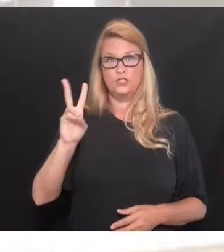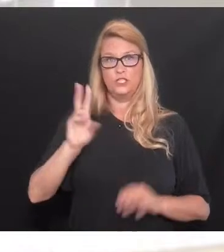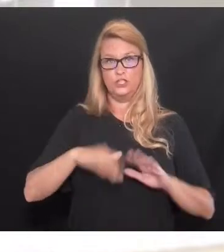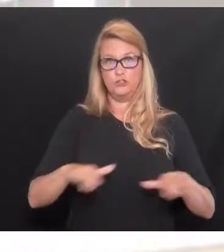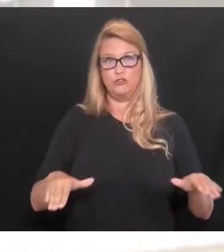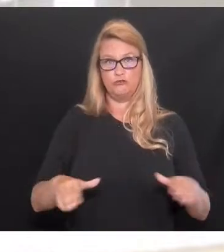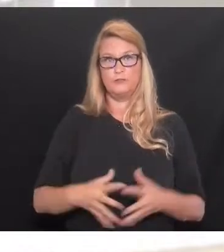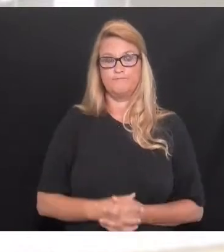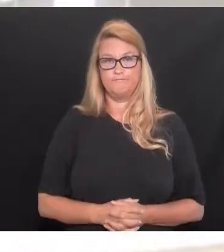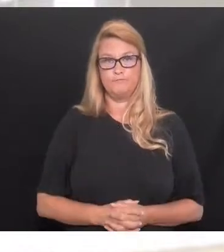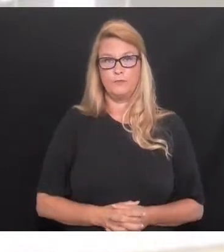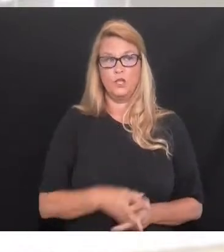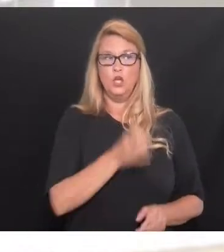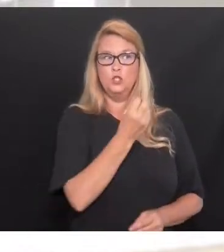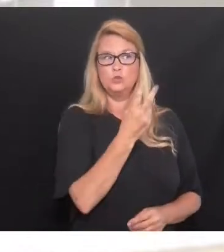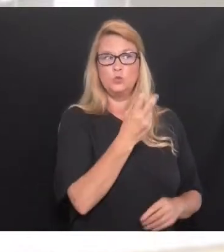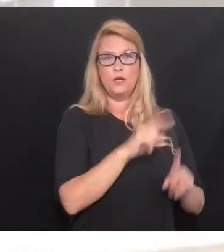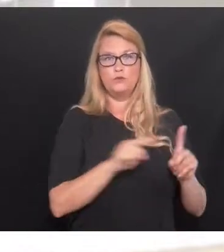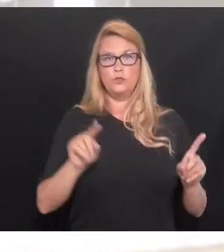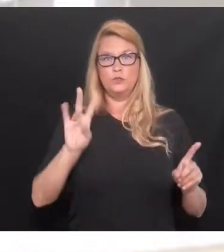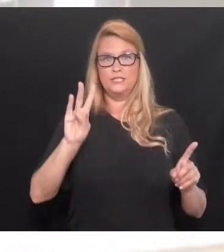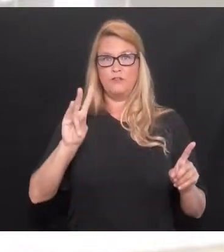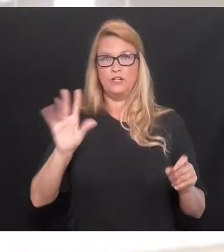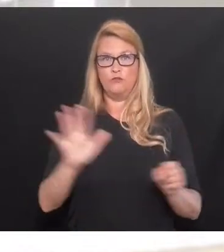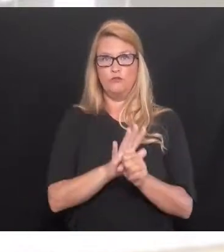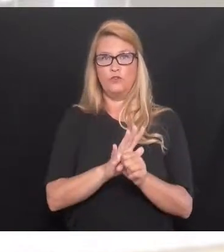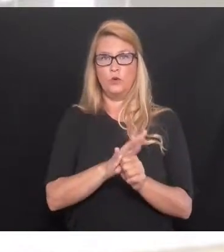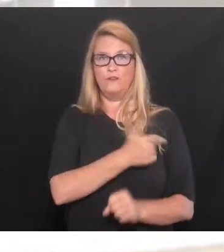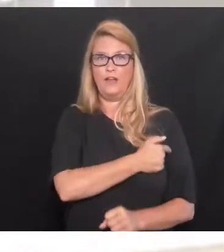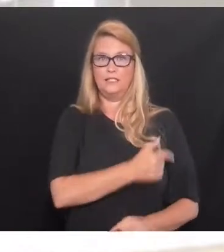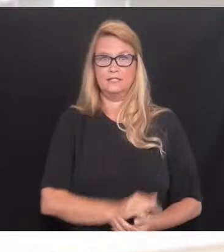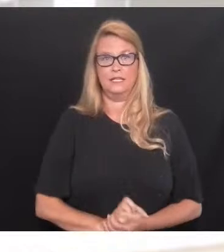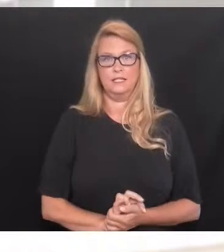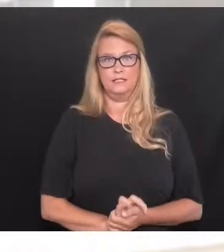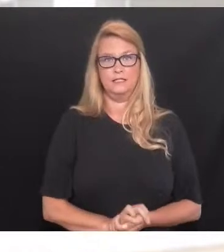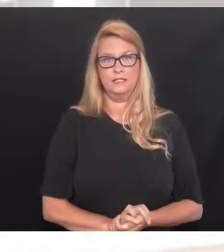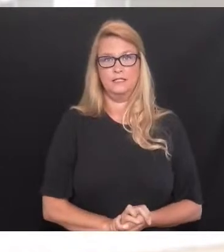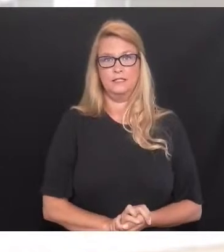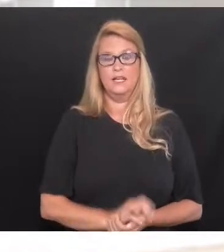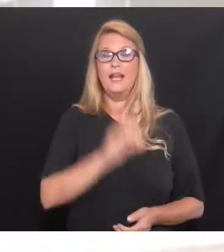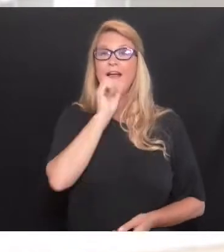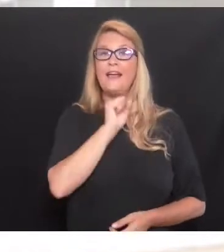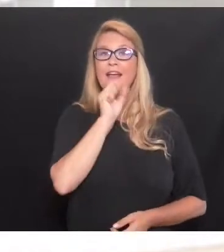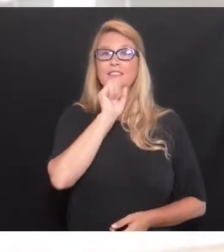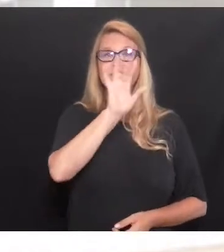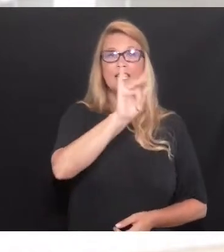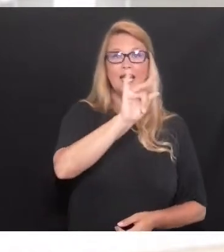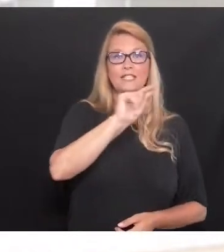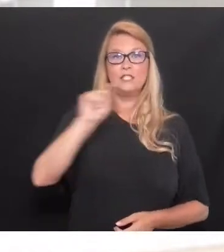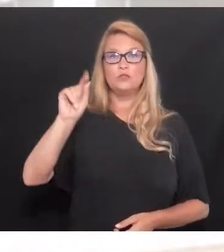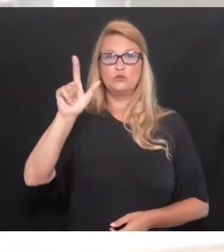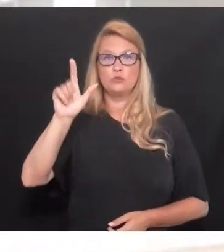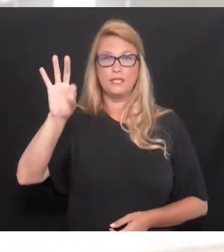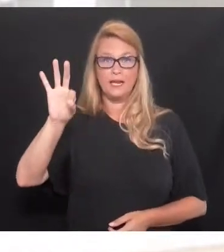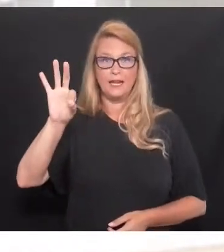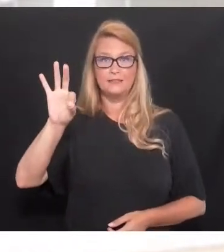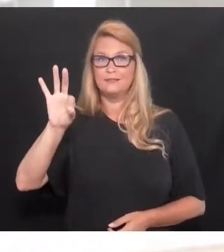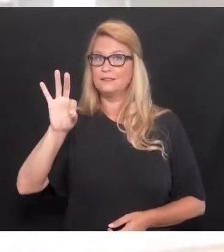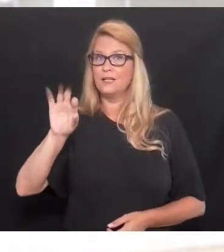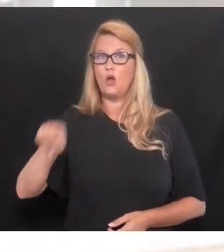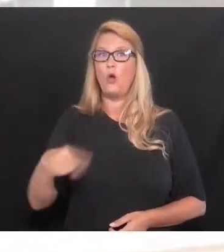children, 12 to 17, who are fully vaccinated. Ages 18 to 29, it's